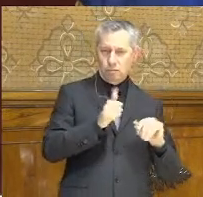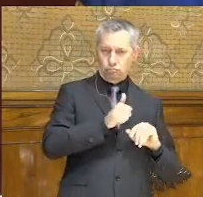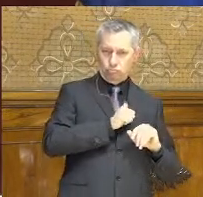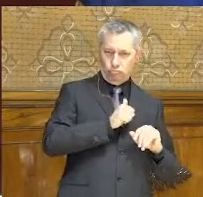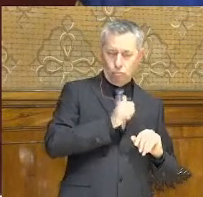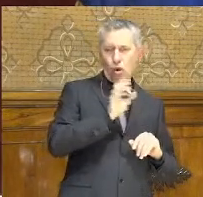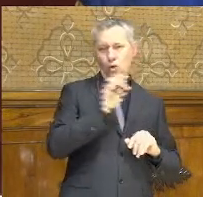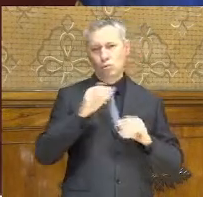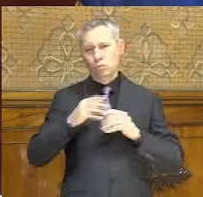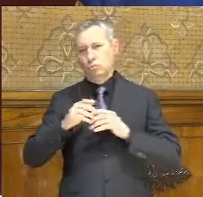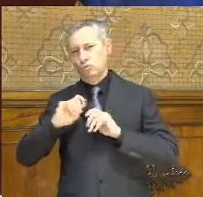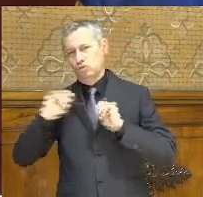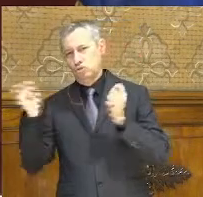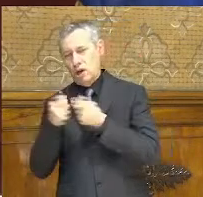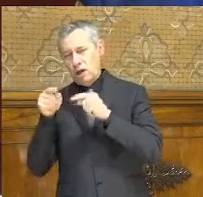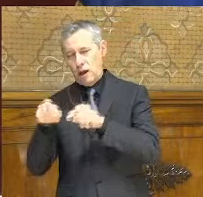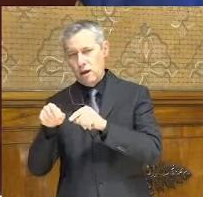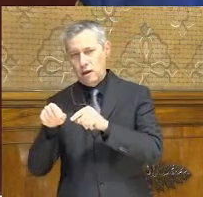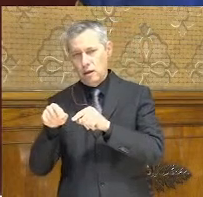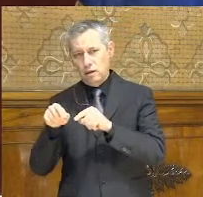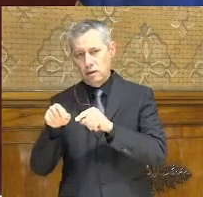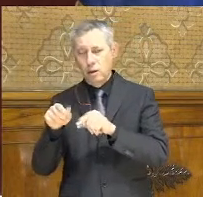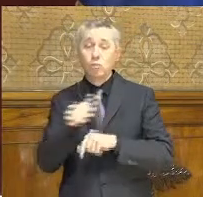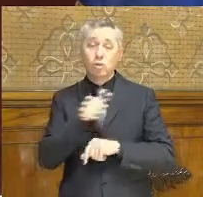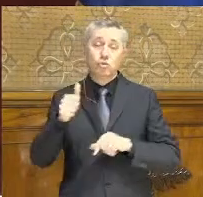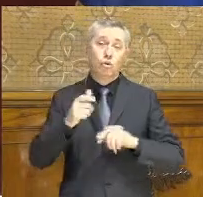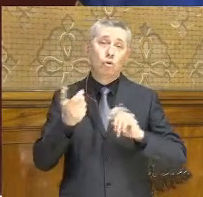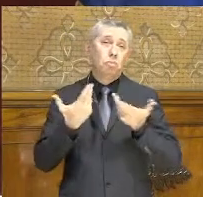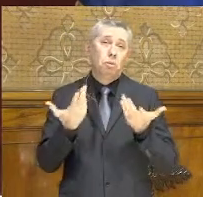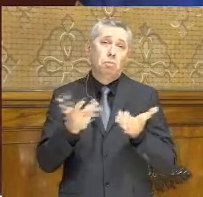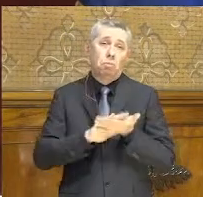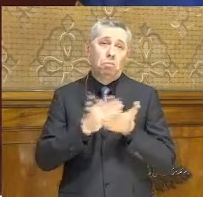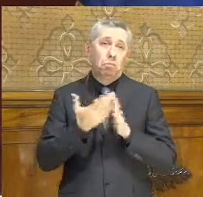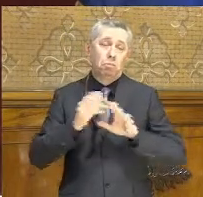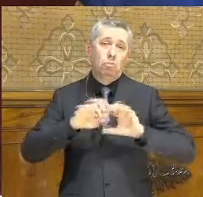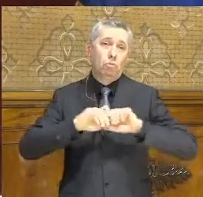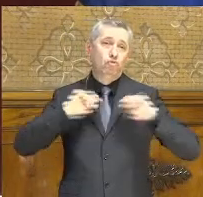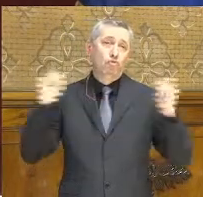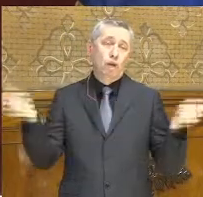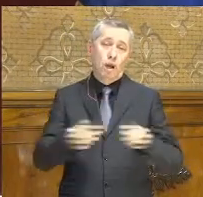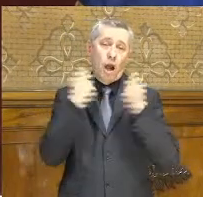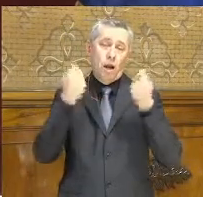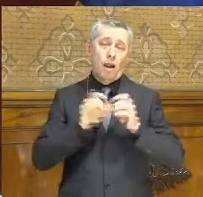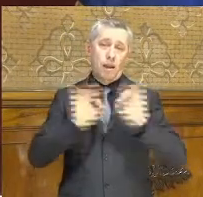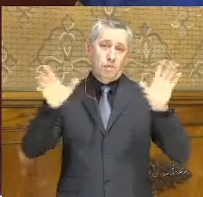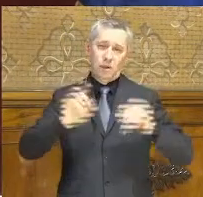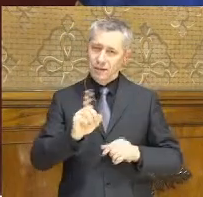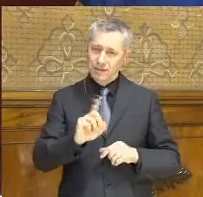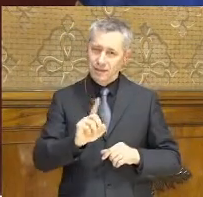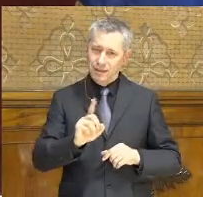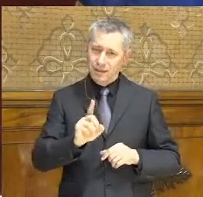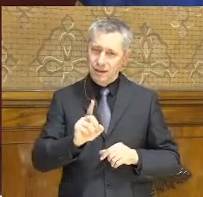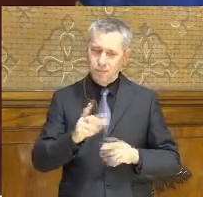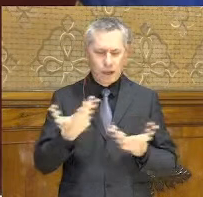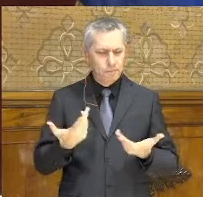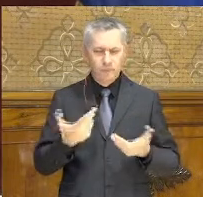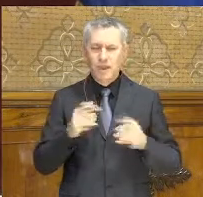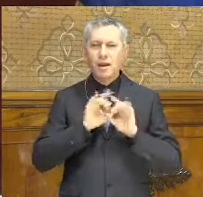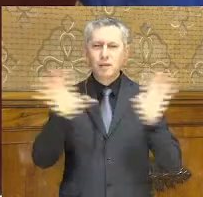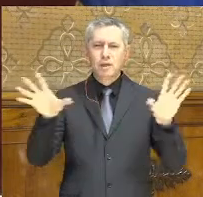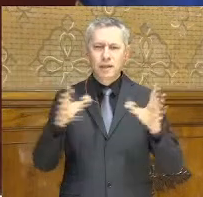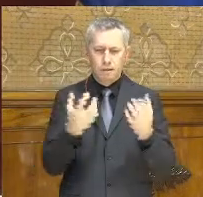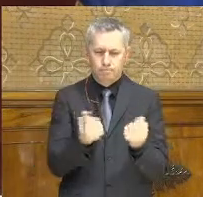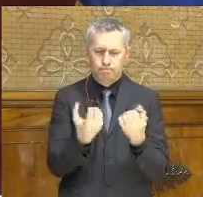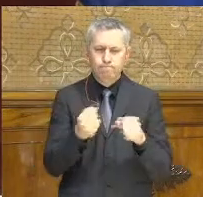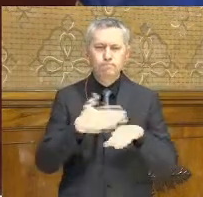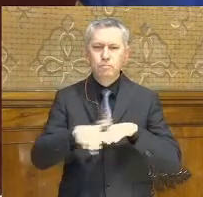in a discourse about what freedom is, but what freedom does, how freedom is practiced or unpracticed. I'm interested in